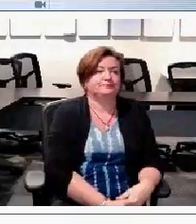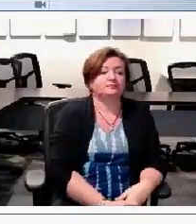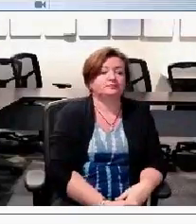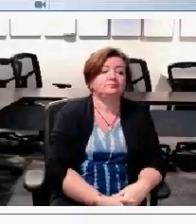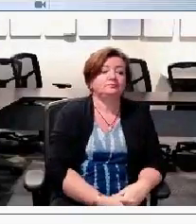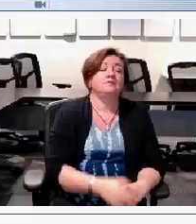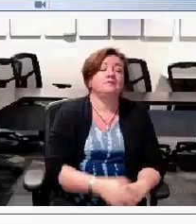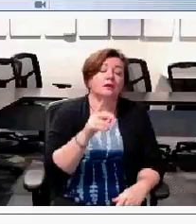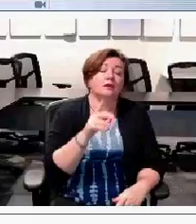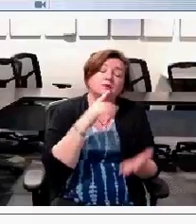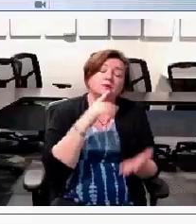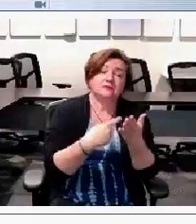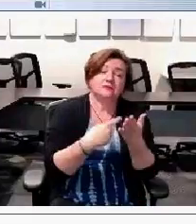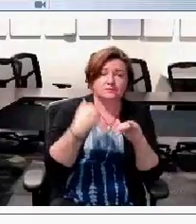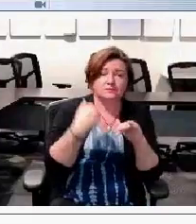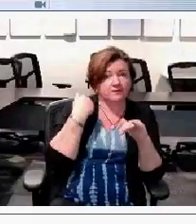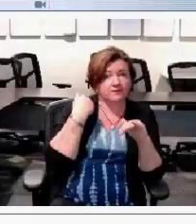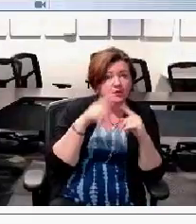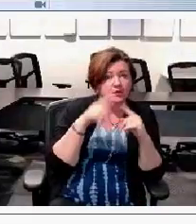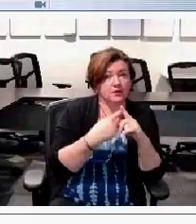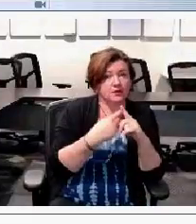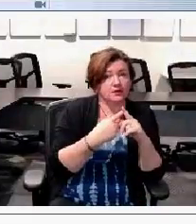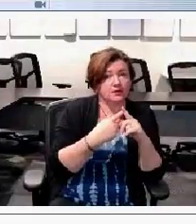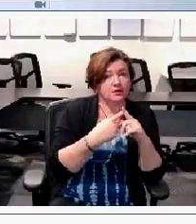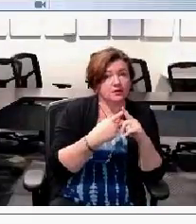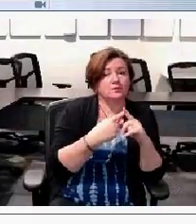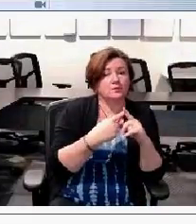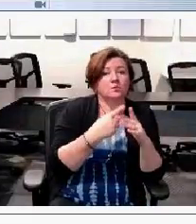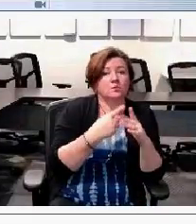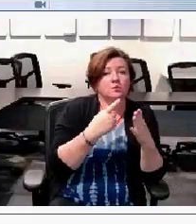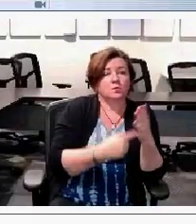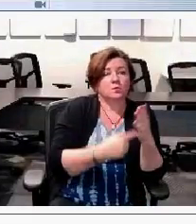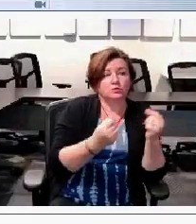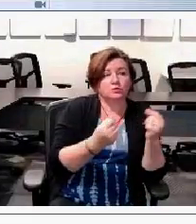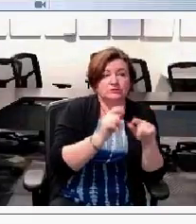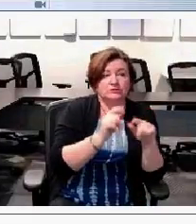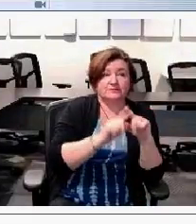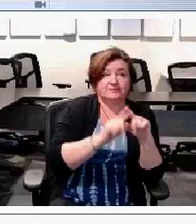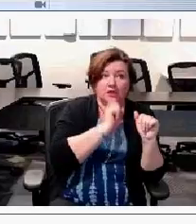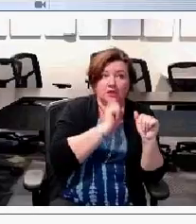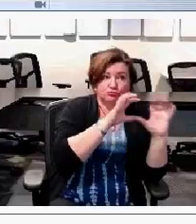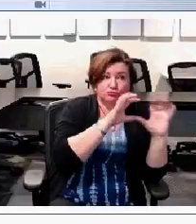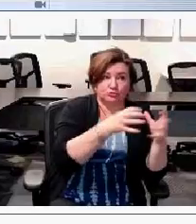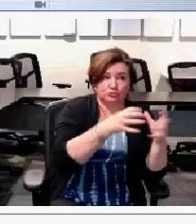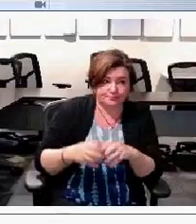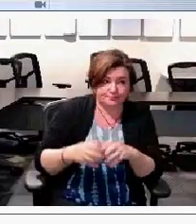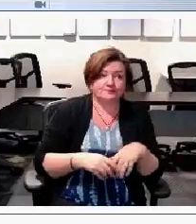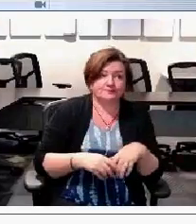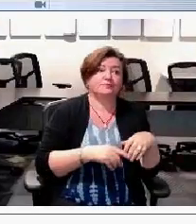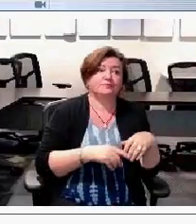So previously mentioned, I'm just kind of going to go through what we do with children at different ages. Again, our